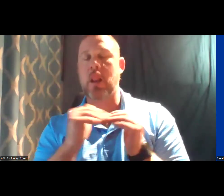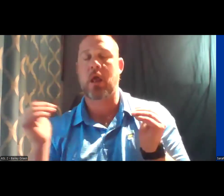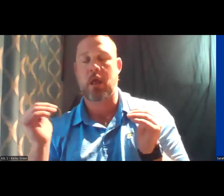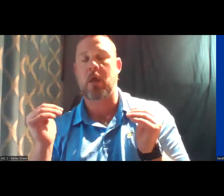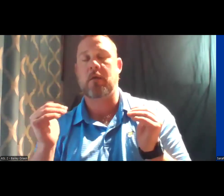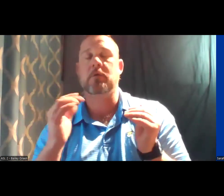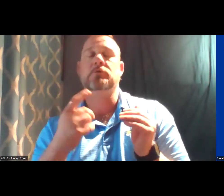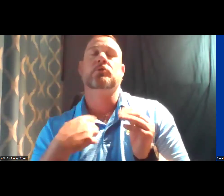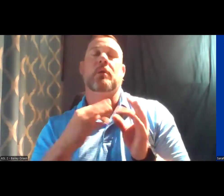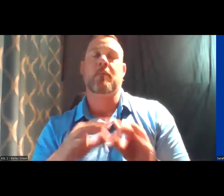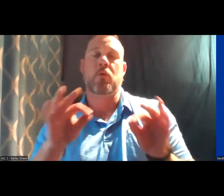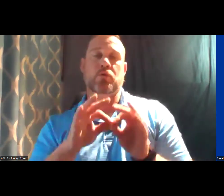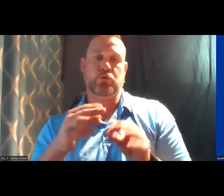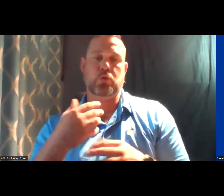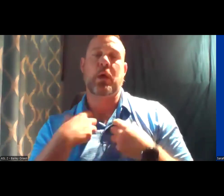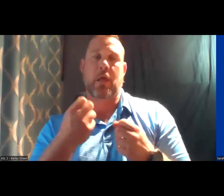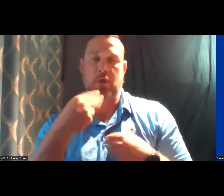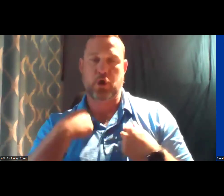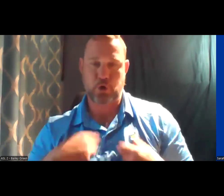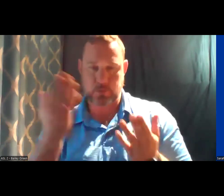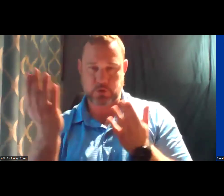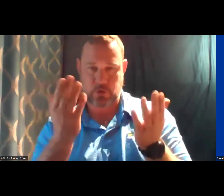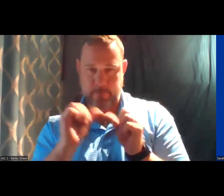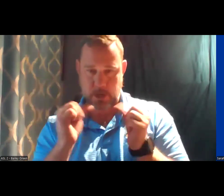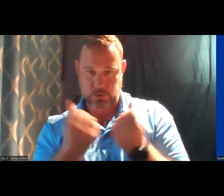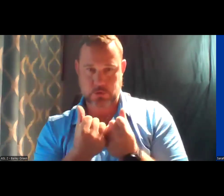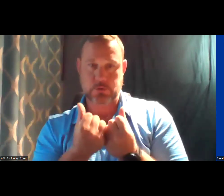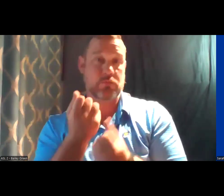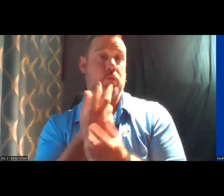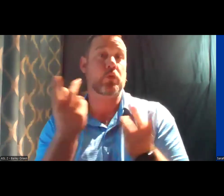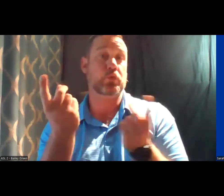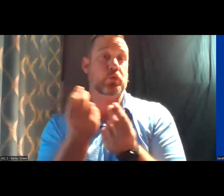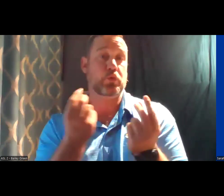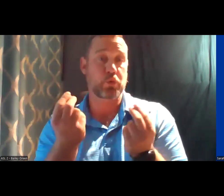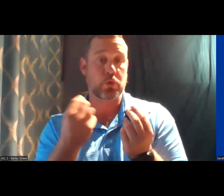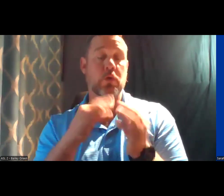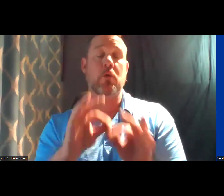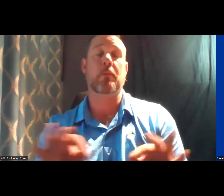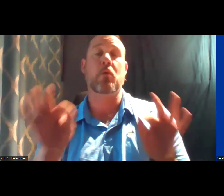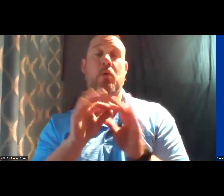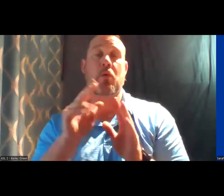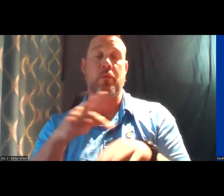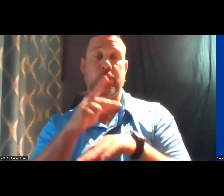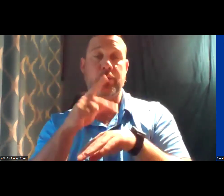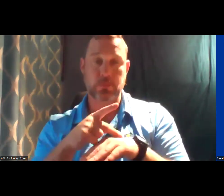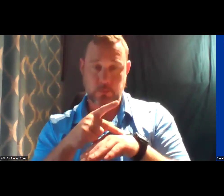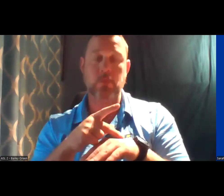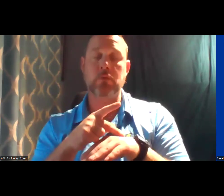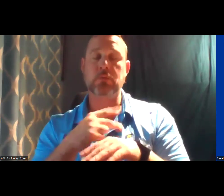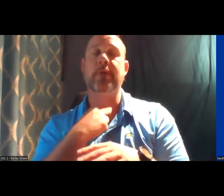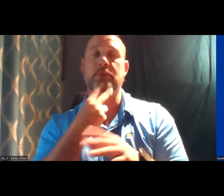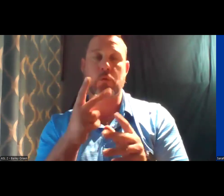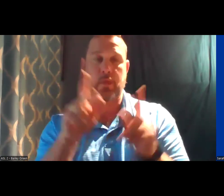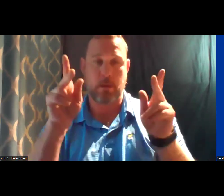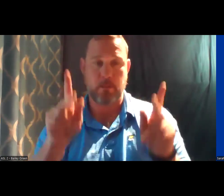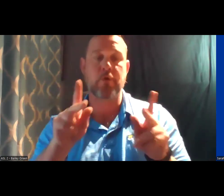the Health and Human Services Agency, is making sure that everything we do, one of our key principles is embedding the voice of the person in